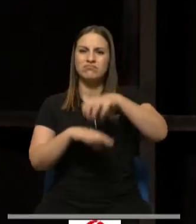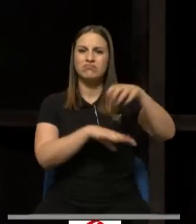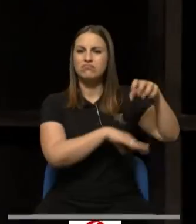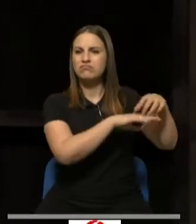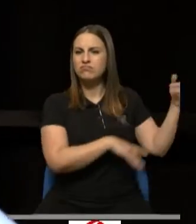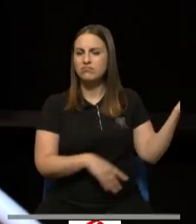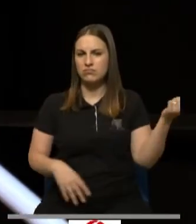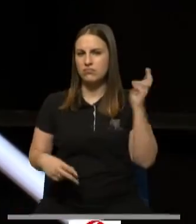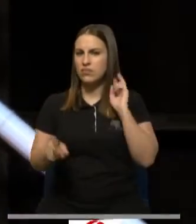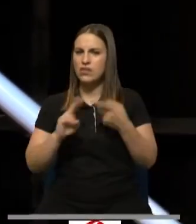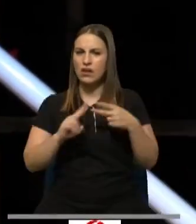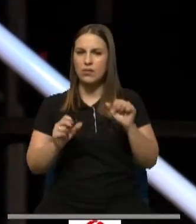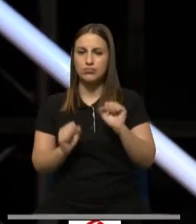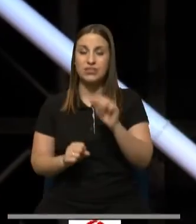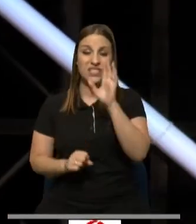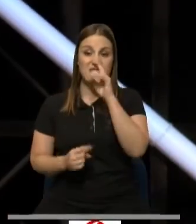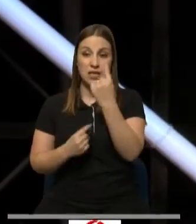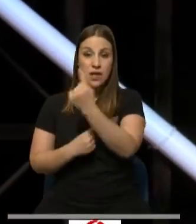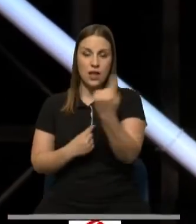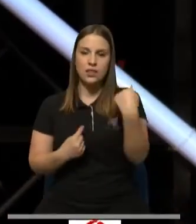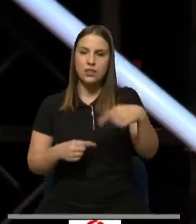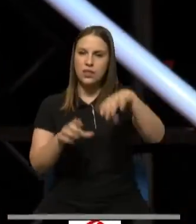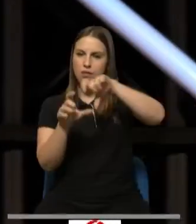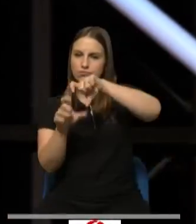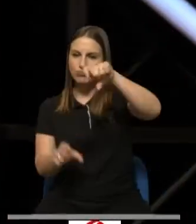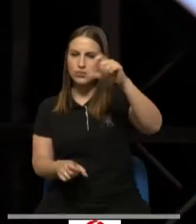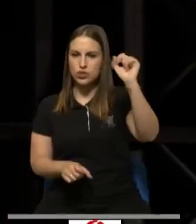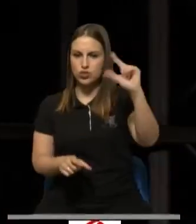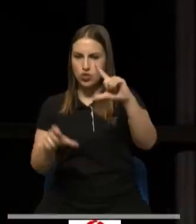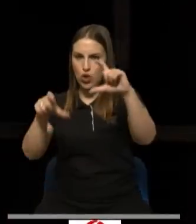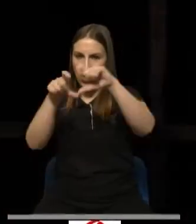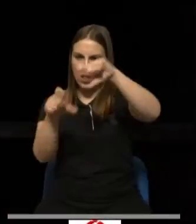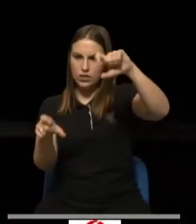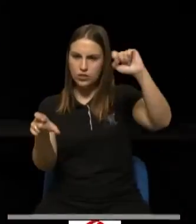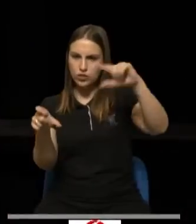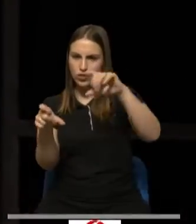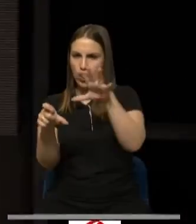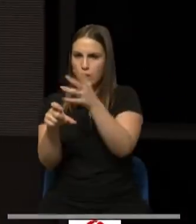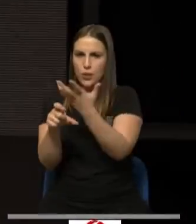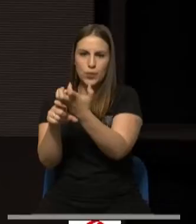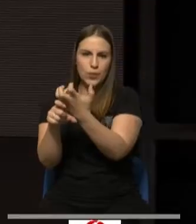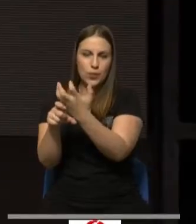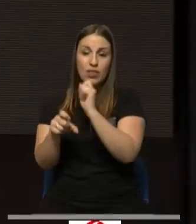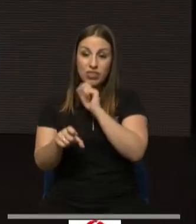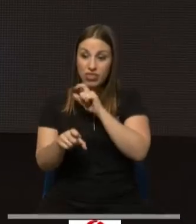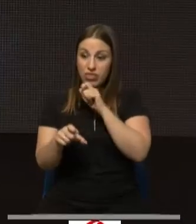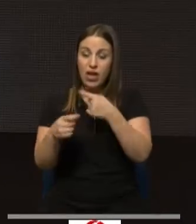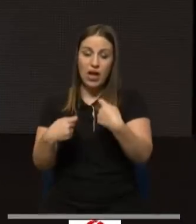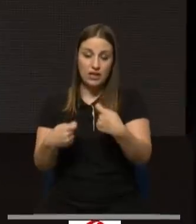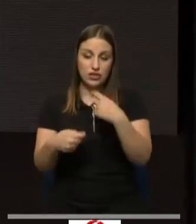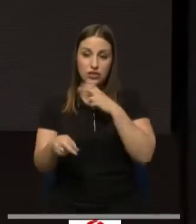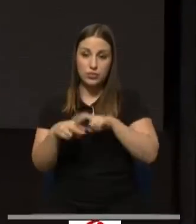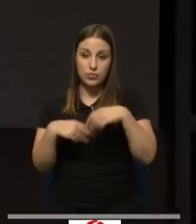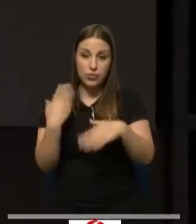municipal buildings, each one has a solar panel. We can not only consume this energy, but we